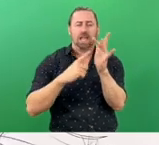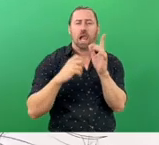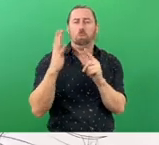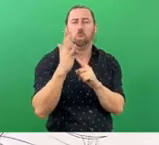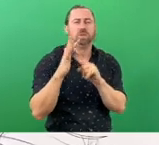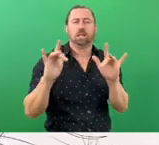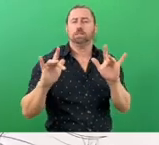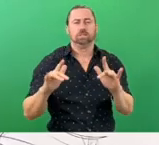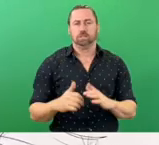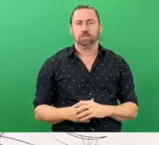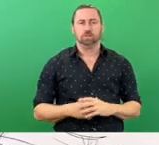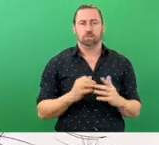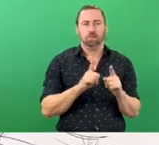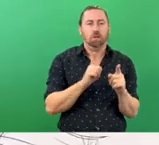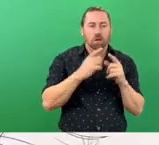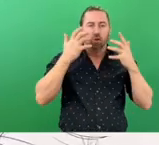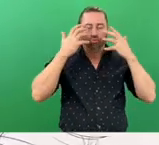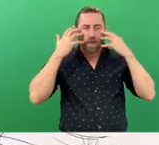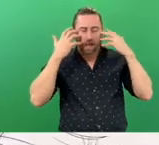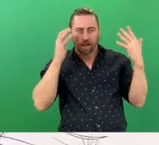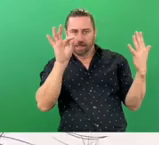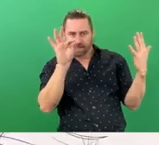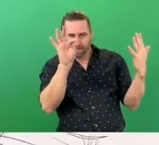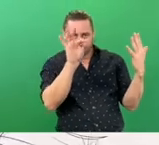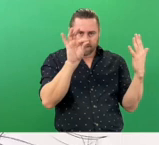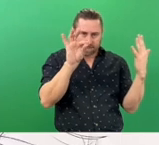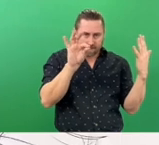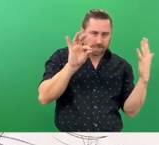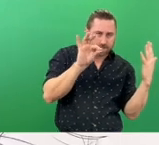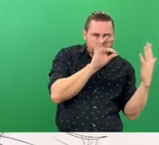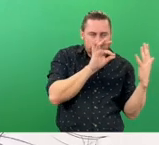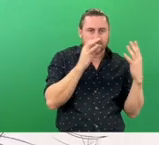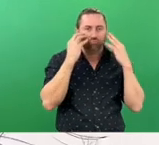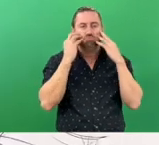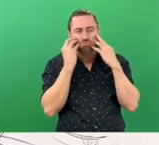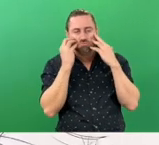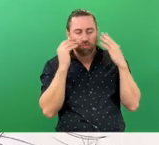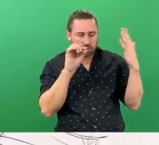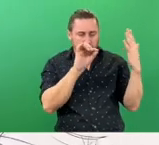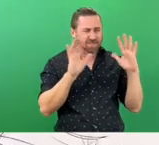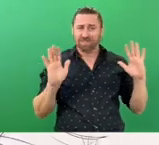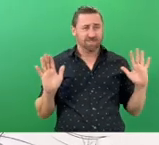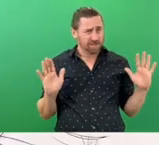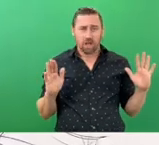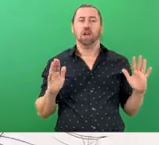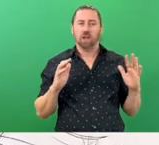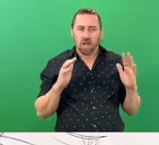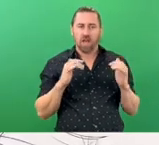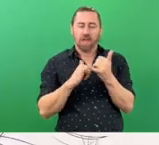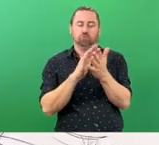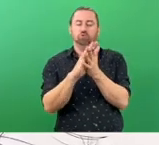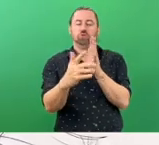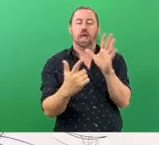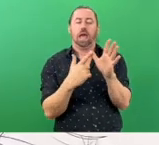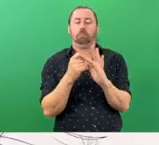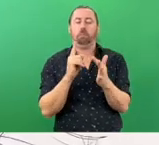detail. All right, not every fold, not every wrinkle, but just starting to get the overall sense